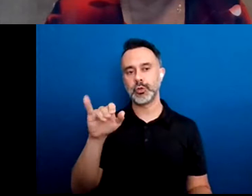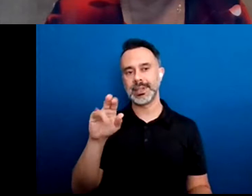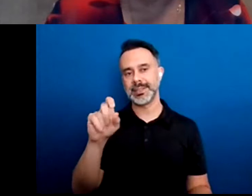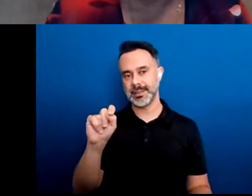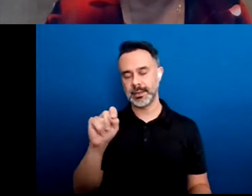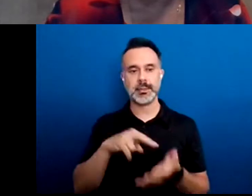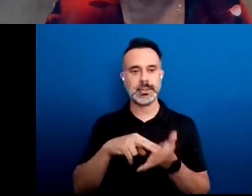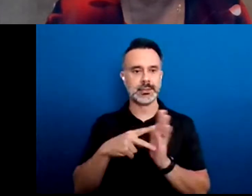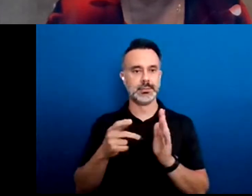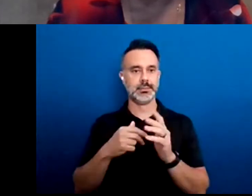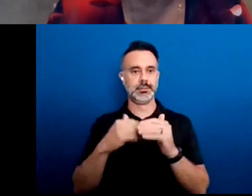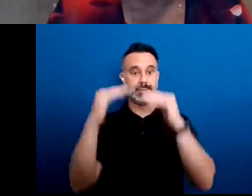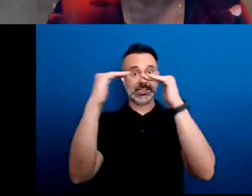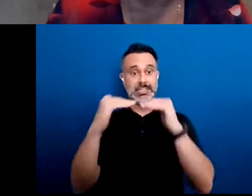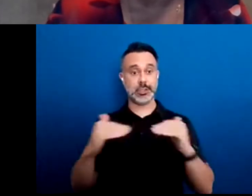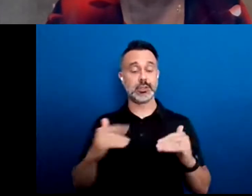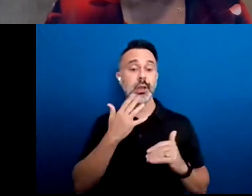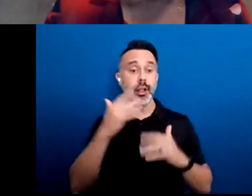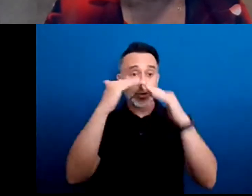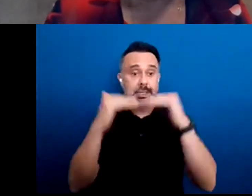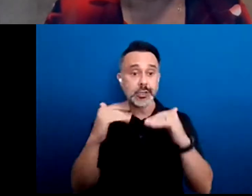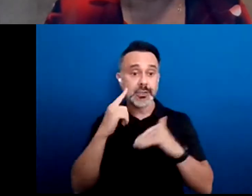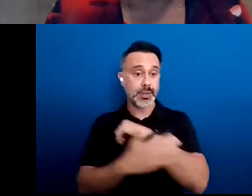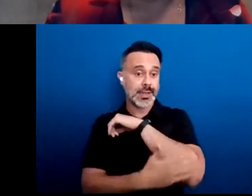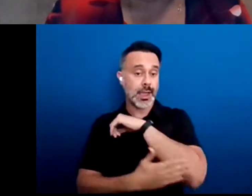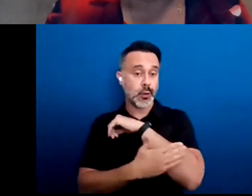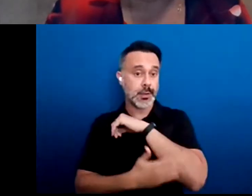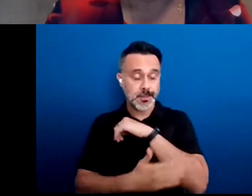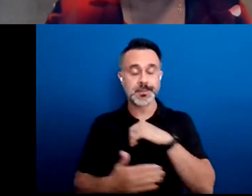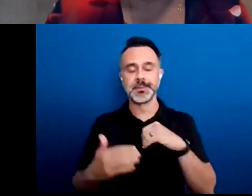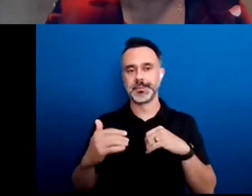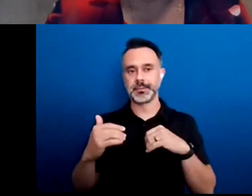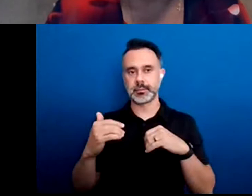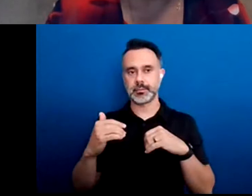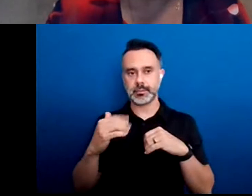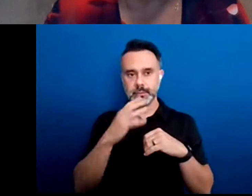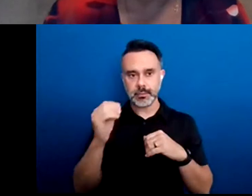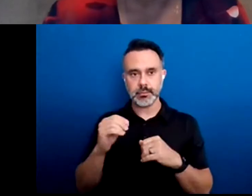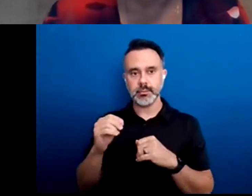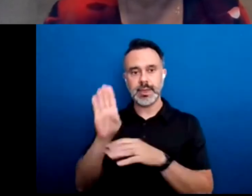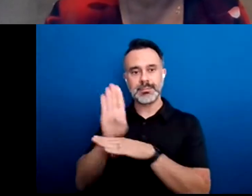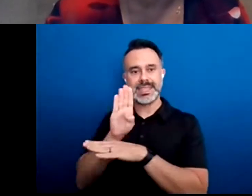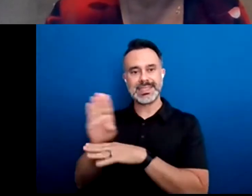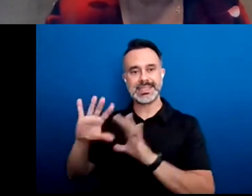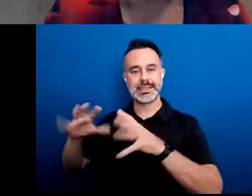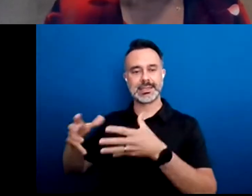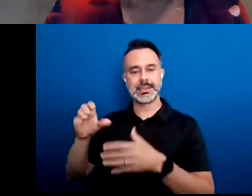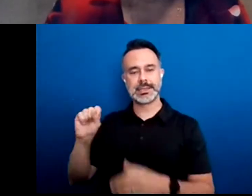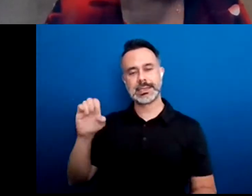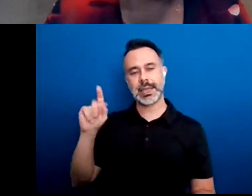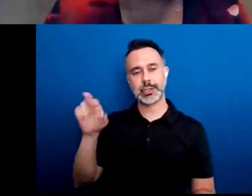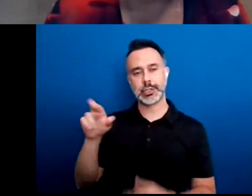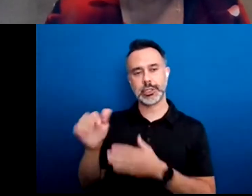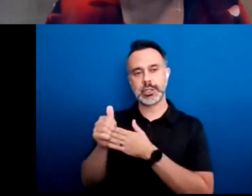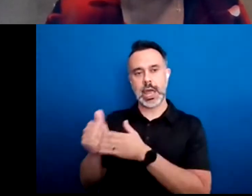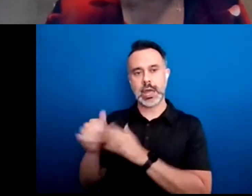each county, the colored tiers for the counties, and also the business sector-based guidance will all